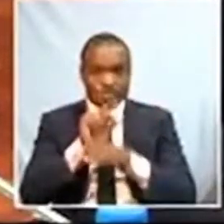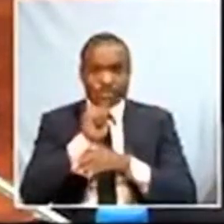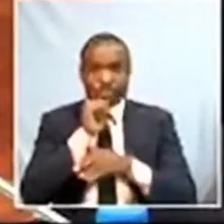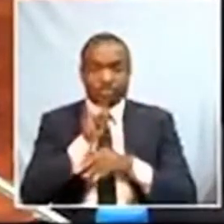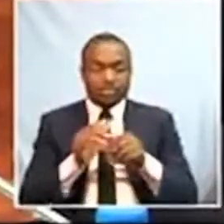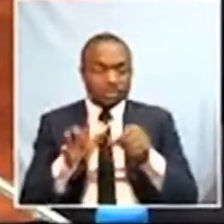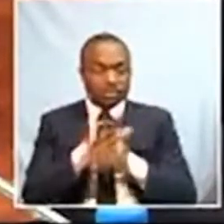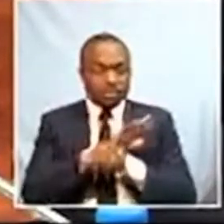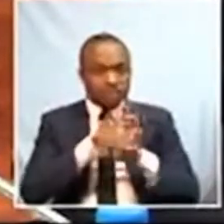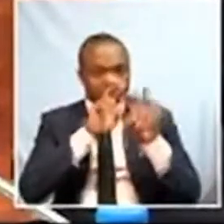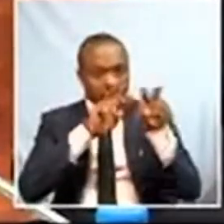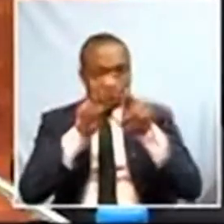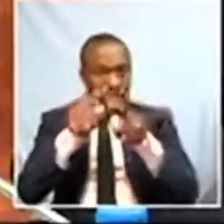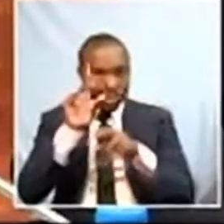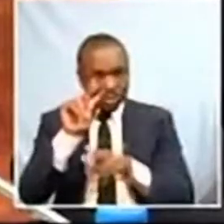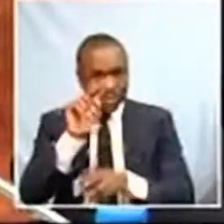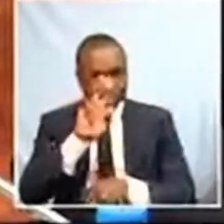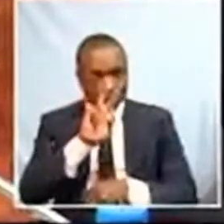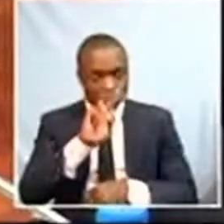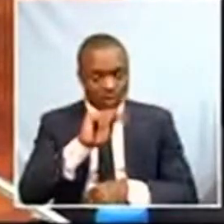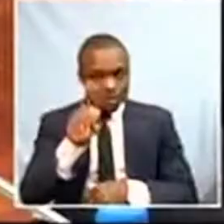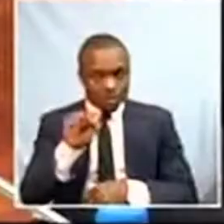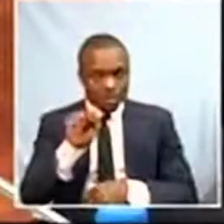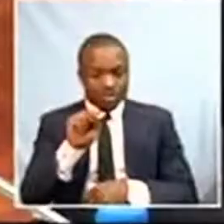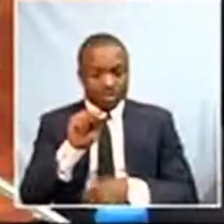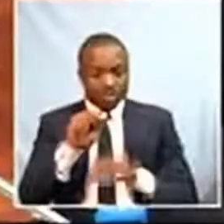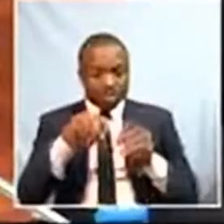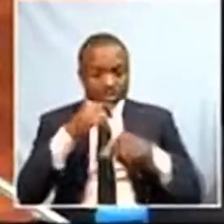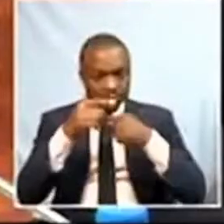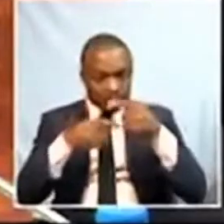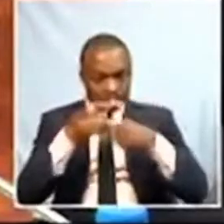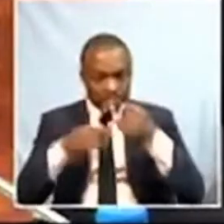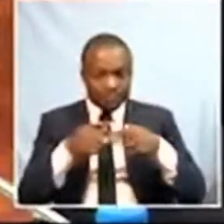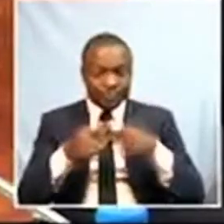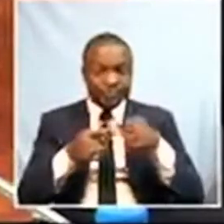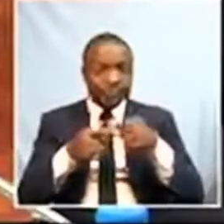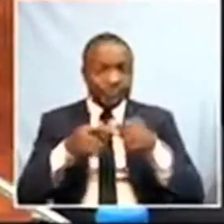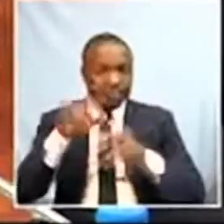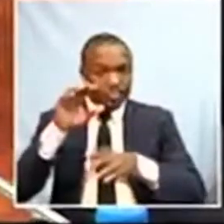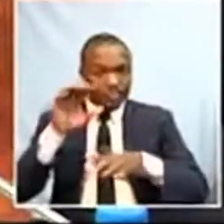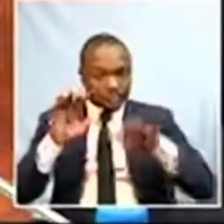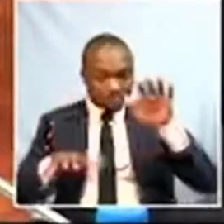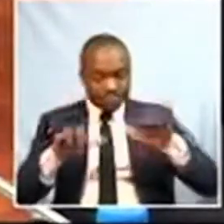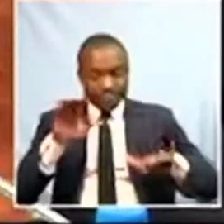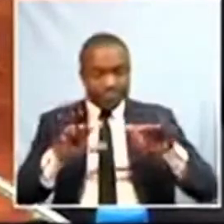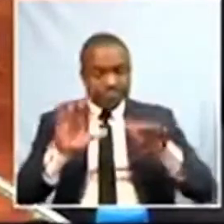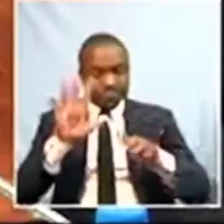fully monitored in 2022 as they were ongoing. A balance of